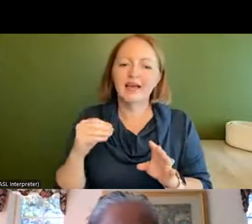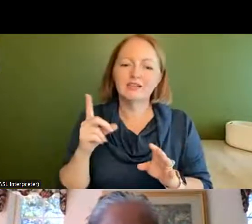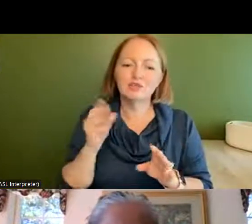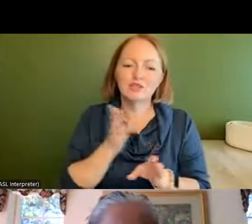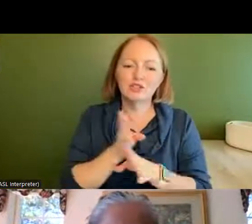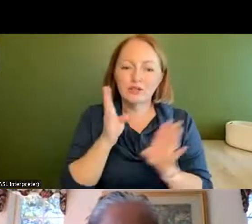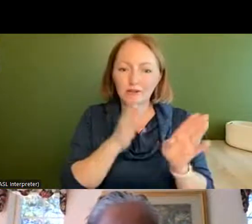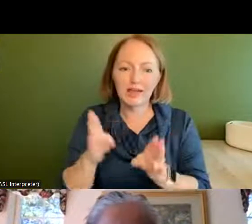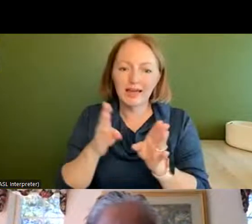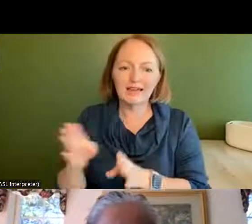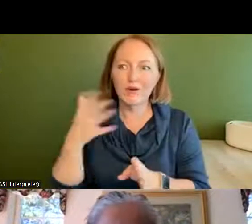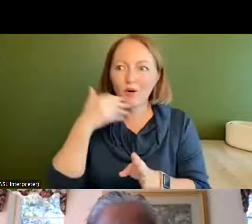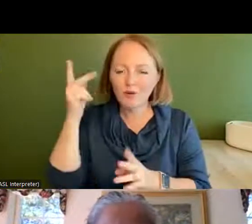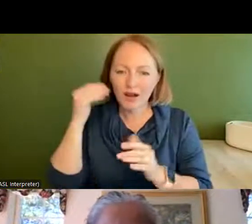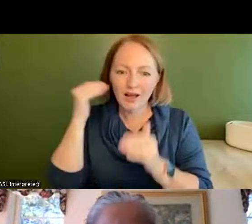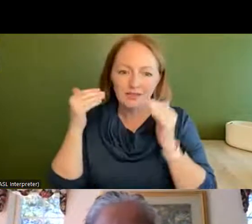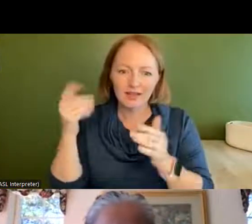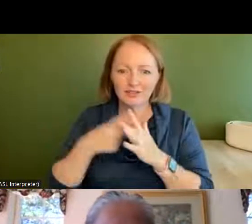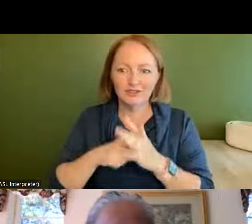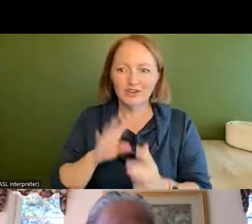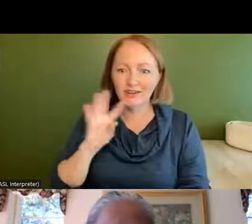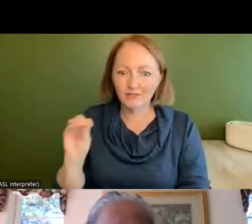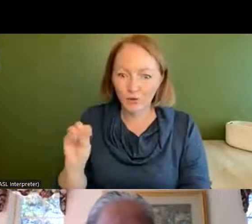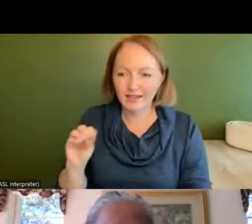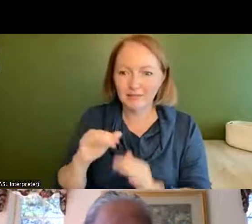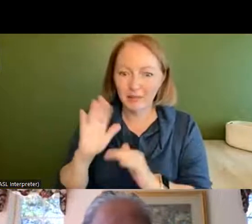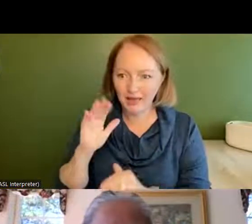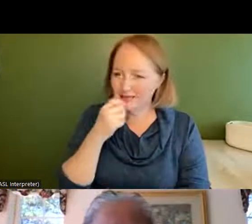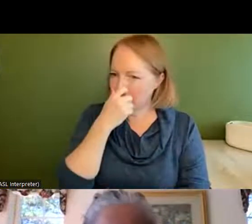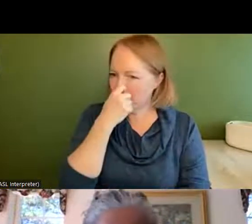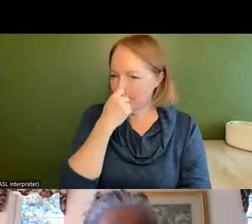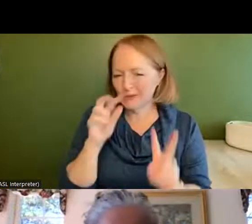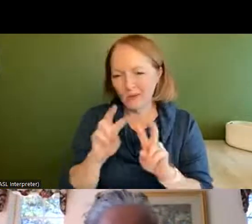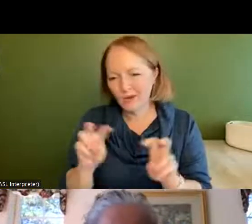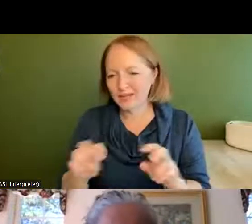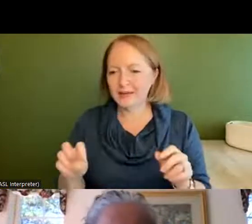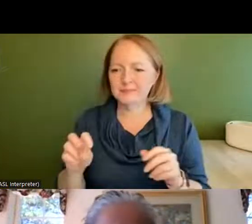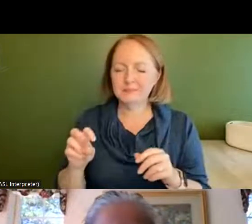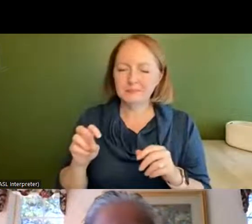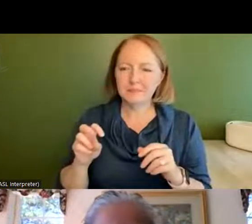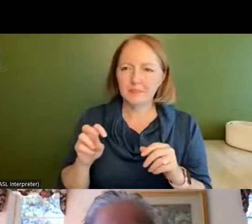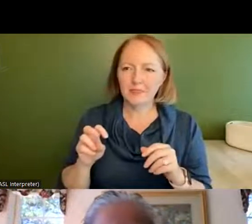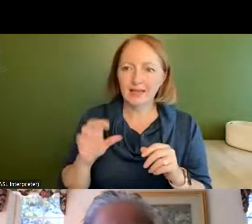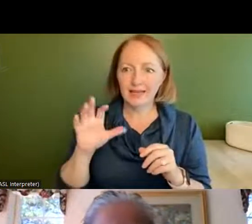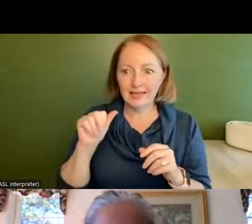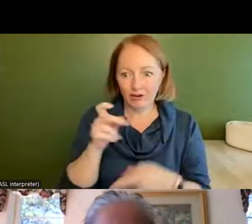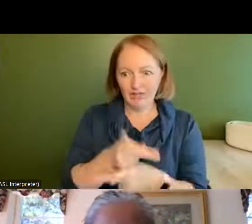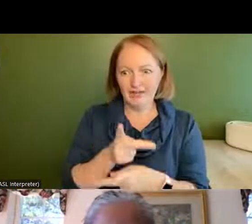career planning, right? Older adults for us starts at 40 plus. So looking at, in terms of the